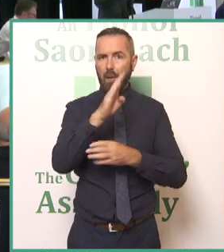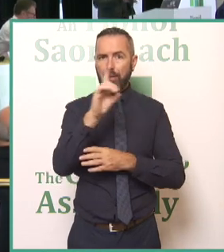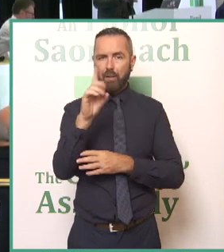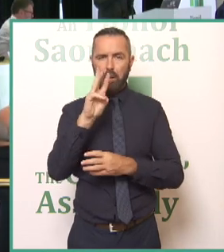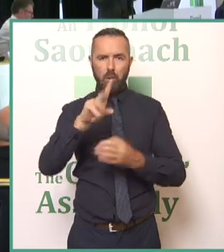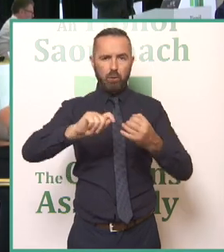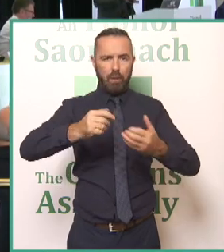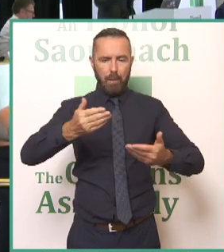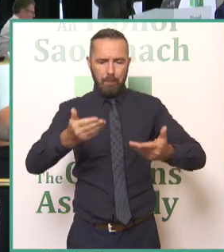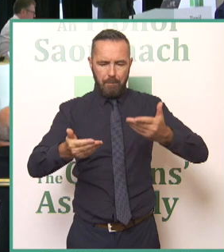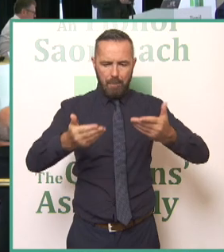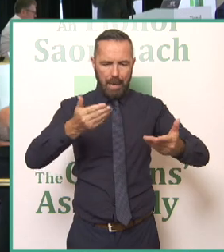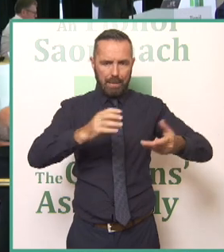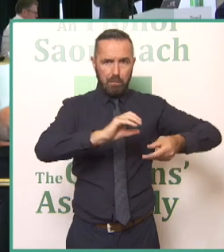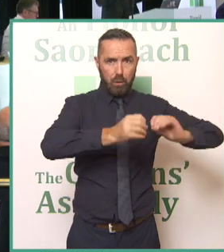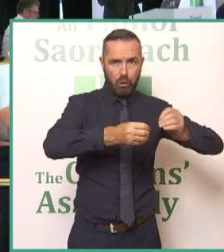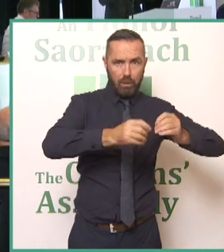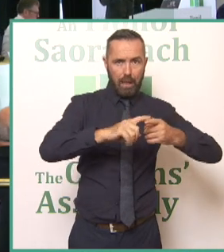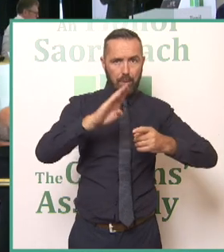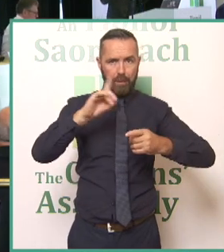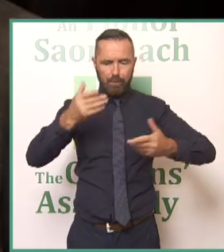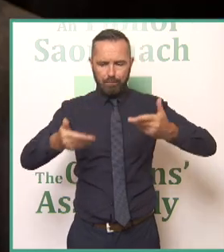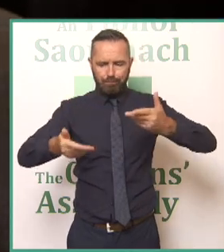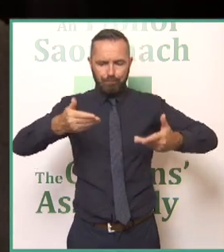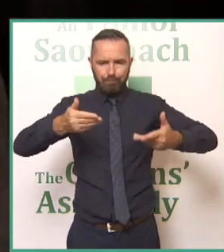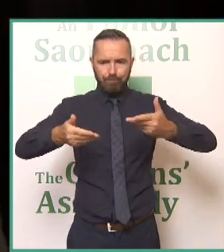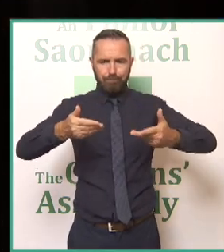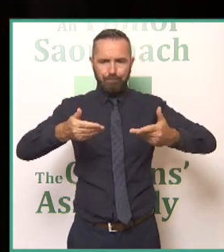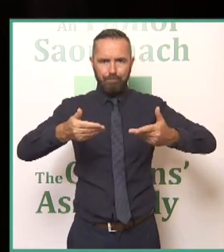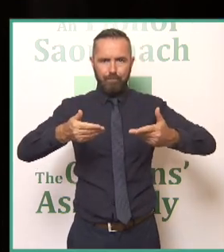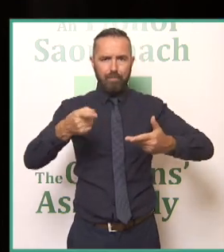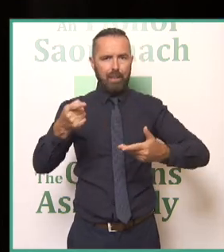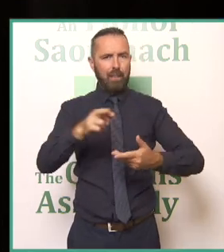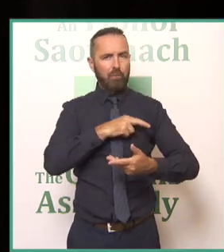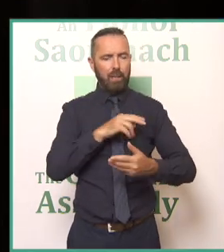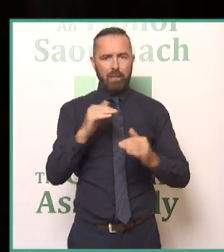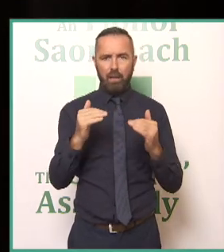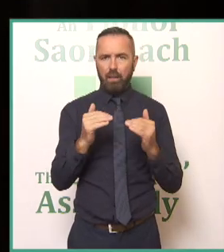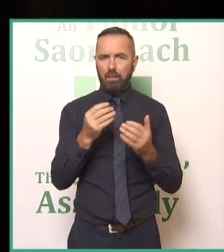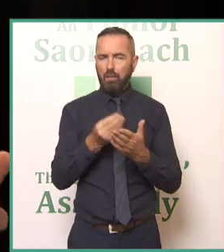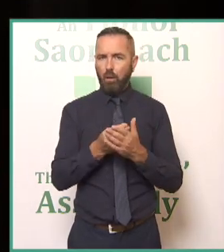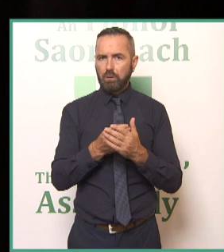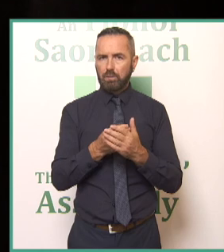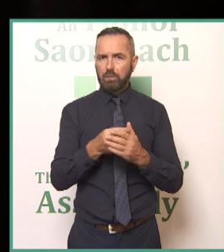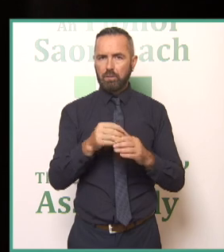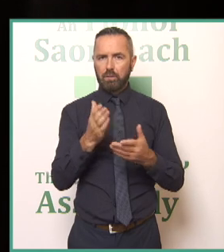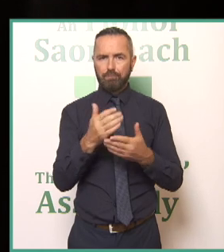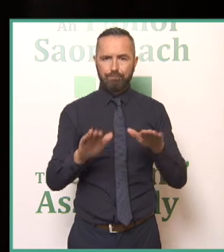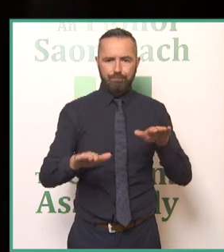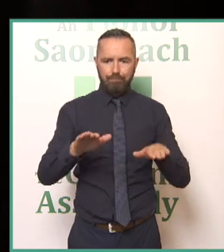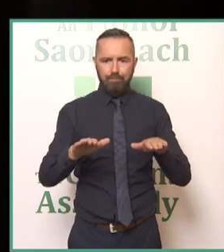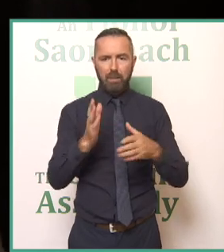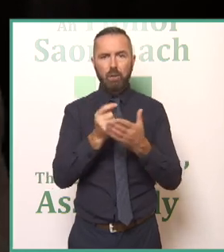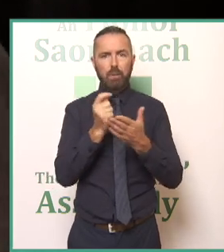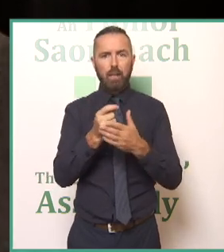balance between production and biodiversity management. And that is a cost. It's a cost sometimes that's hidden